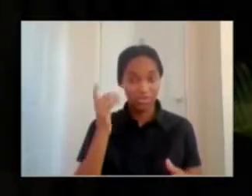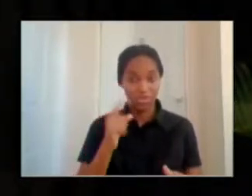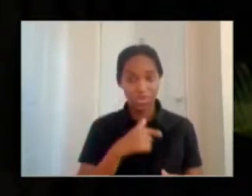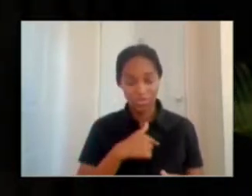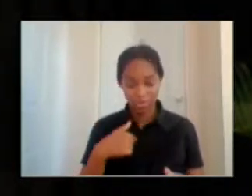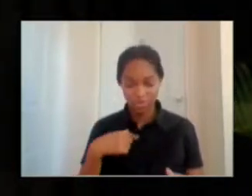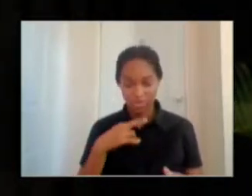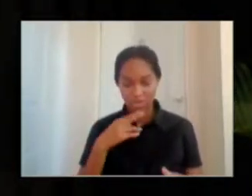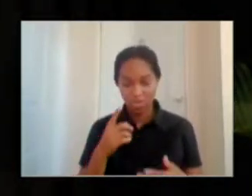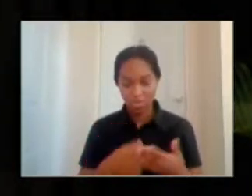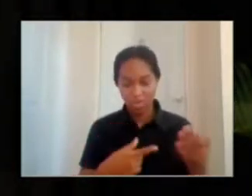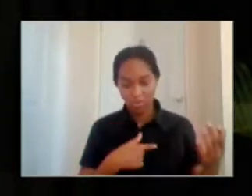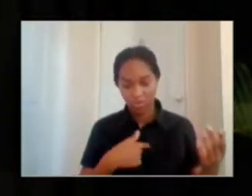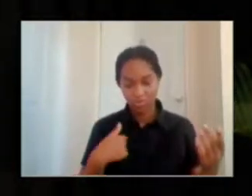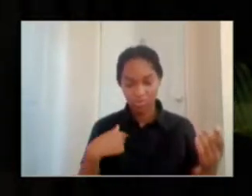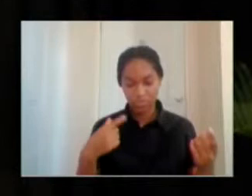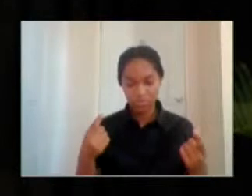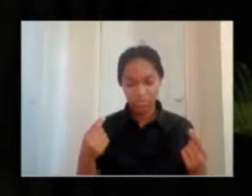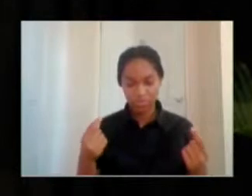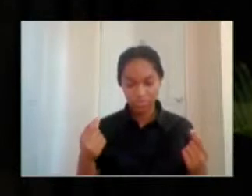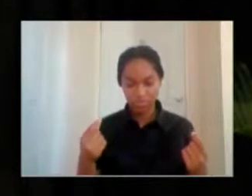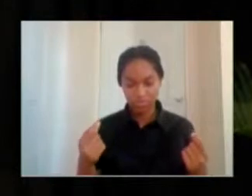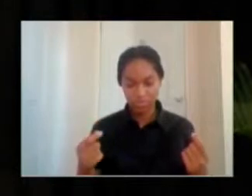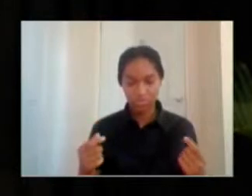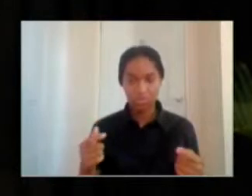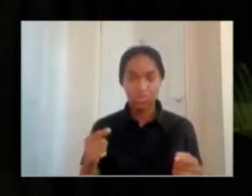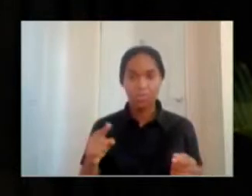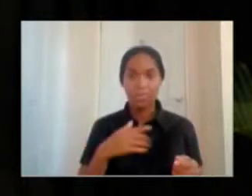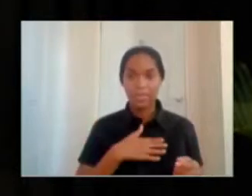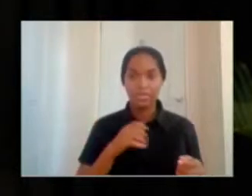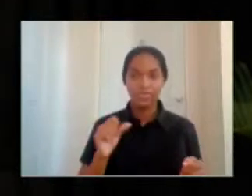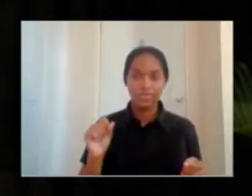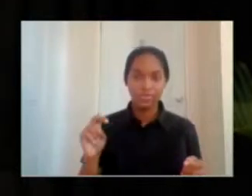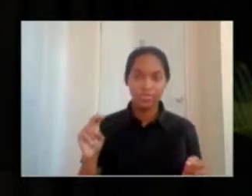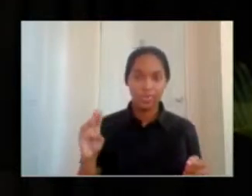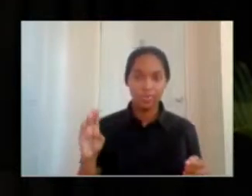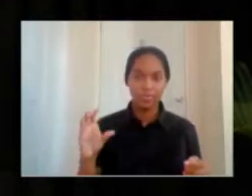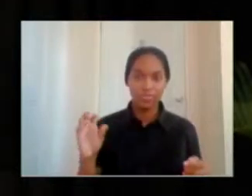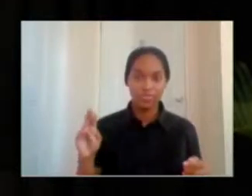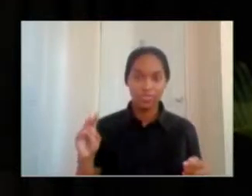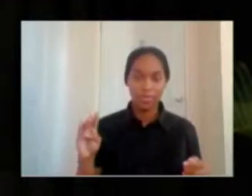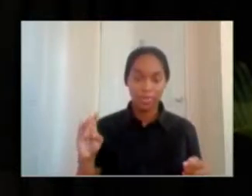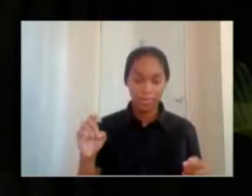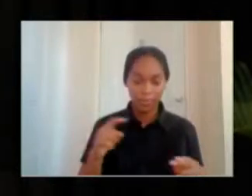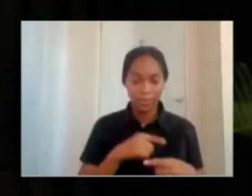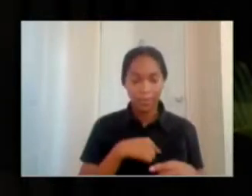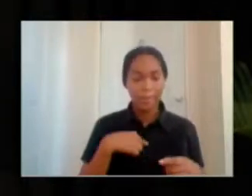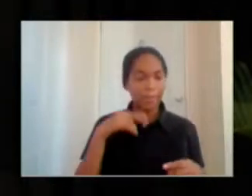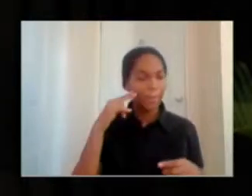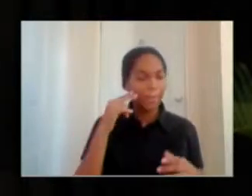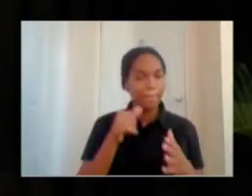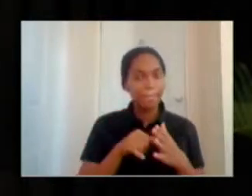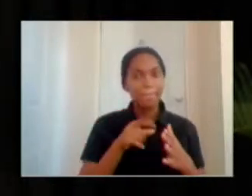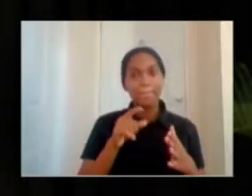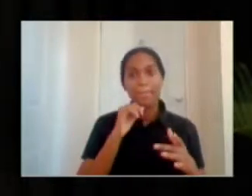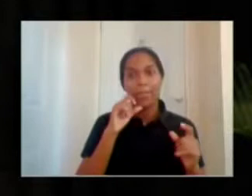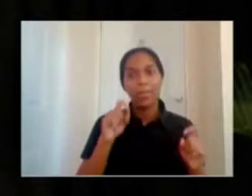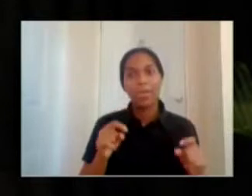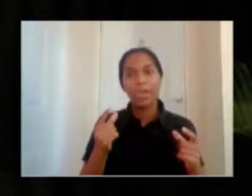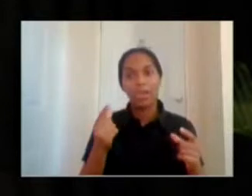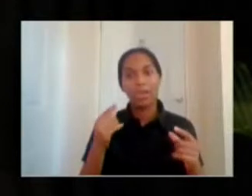we're doing and what's going on, subscribe to our newsletter. You'd get that once a month. Now you don't even have to go to